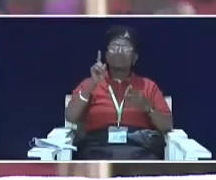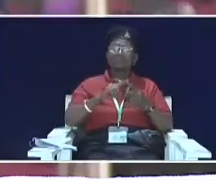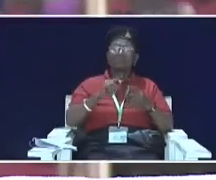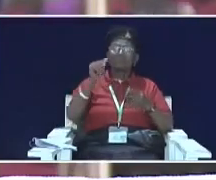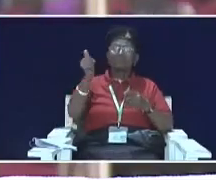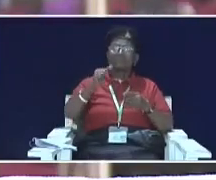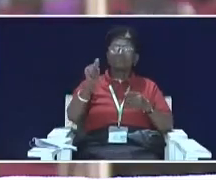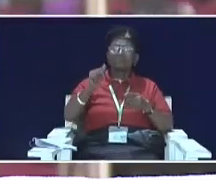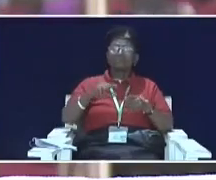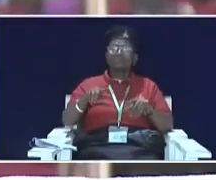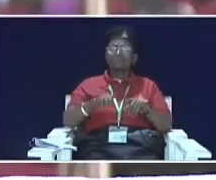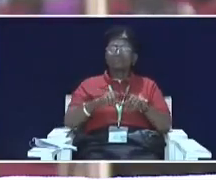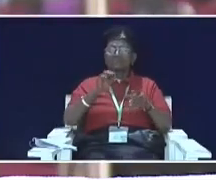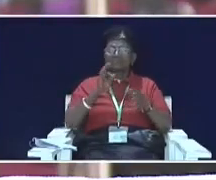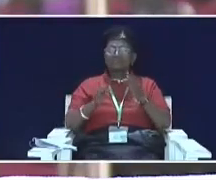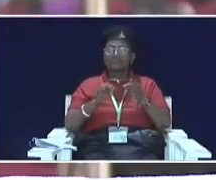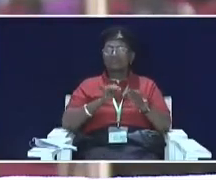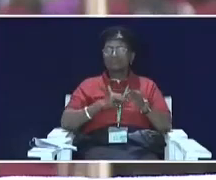I will just continue.